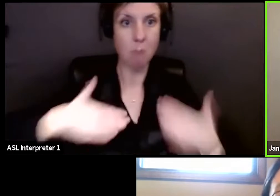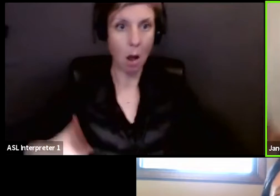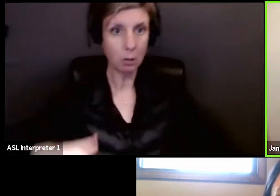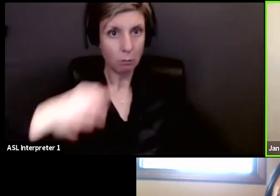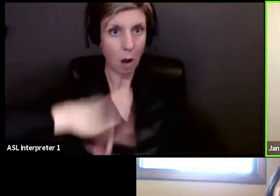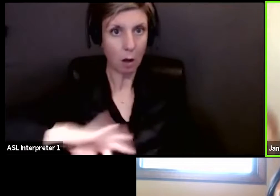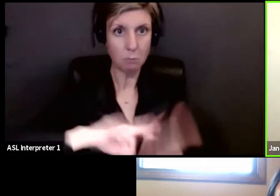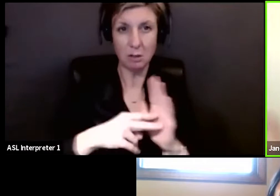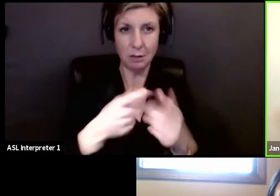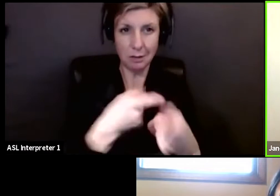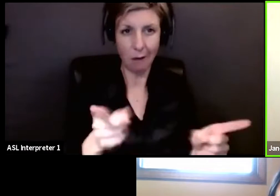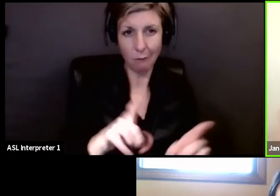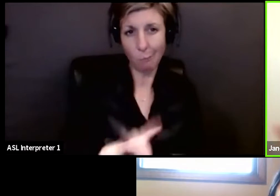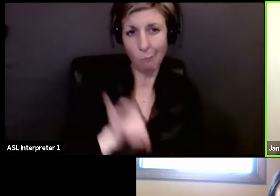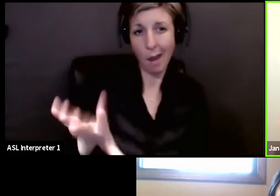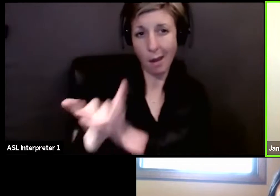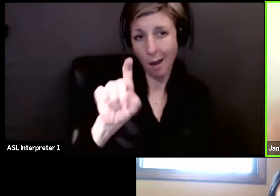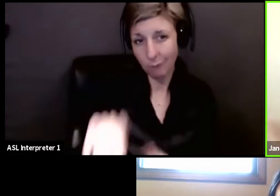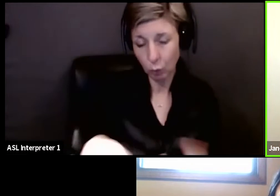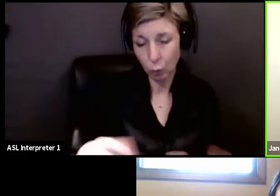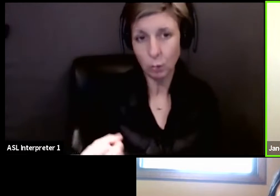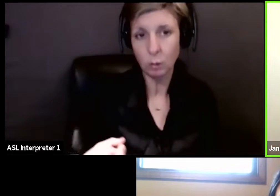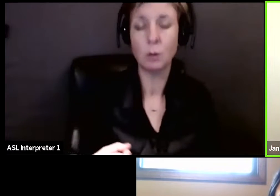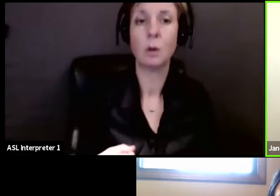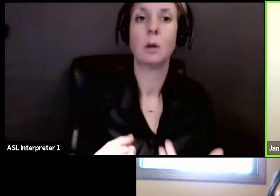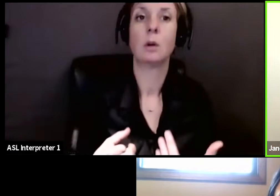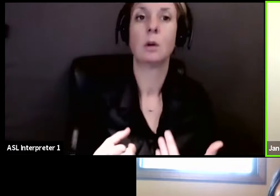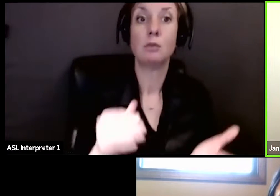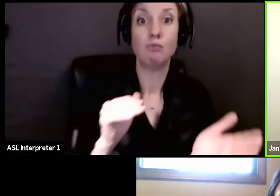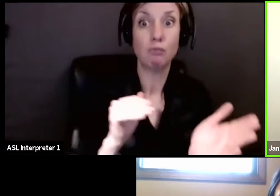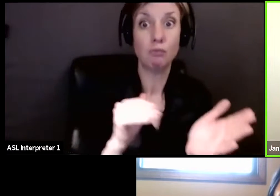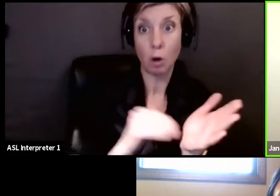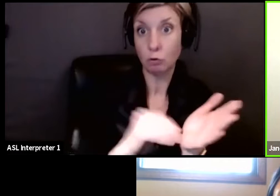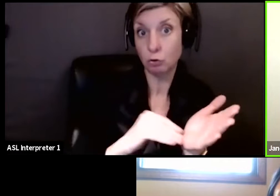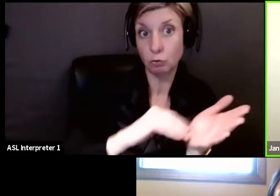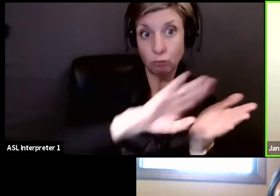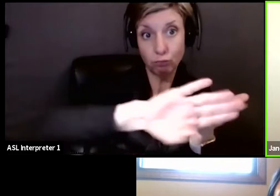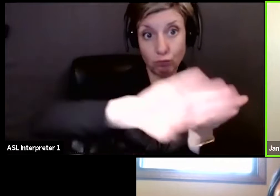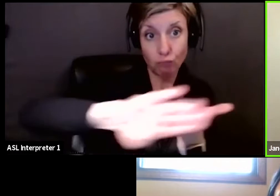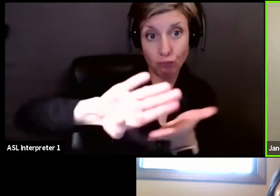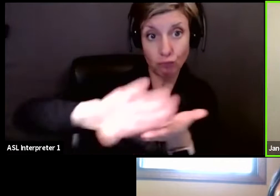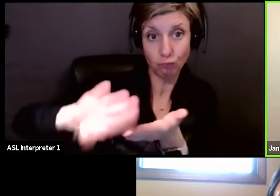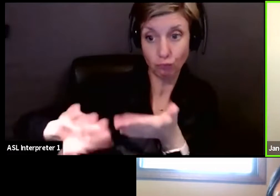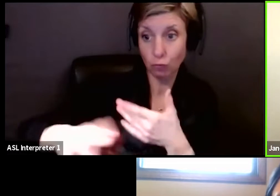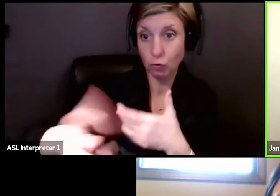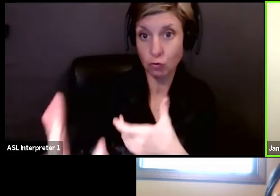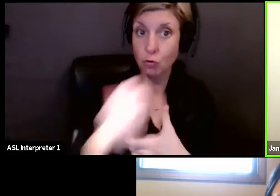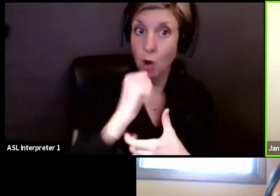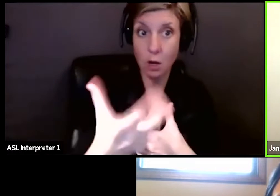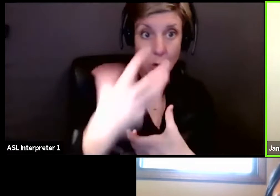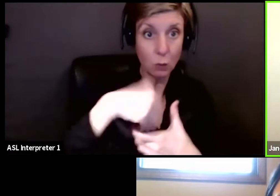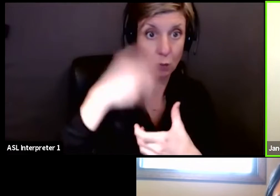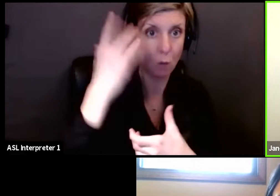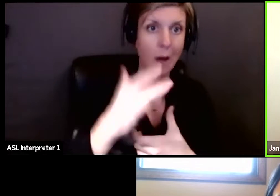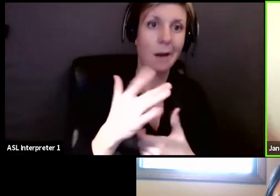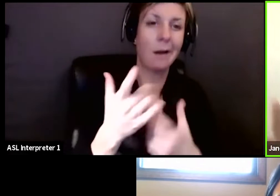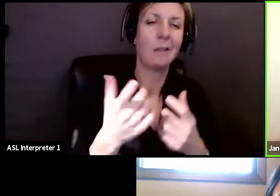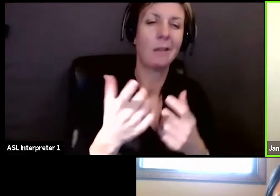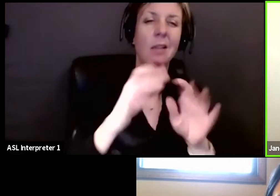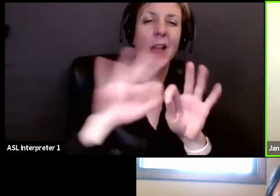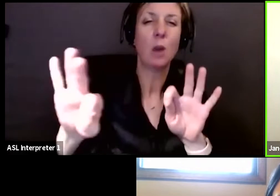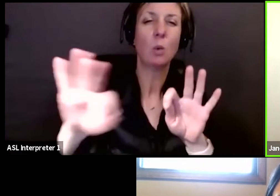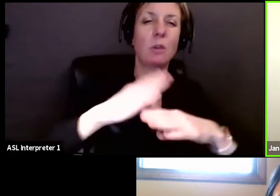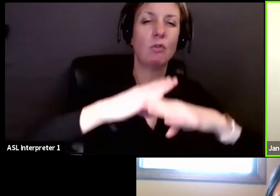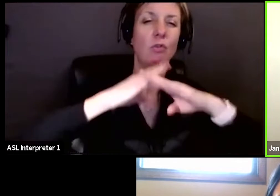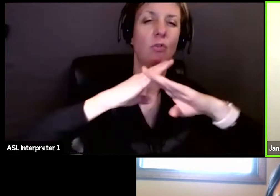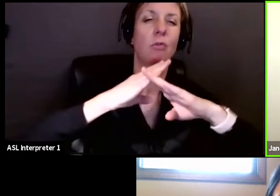so excluding a certain amount of practitioners because of language, like sort of